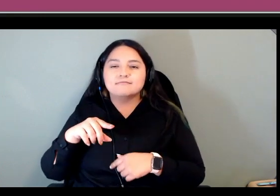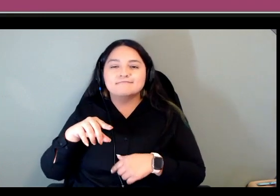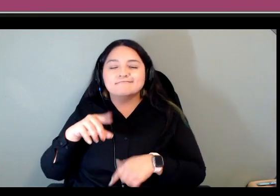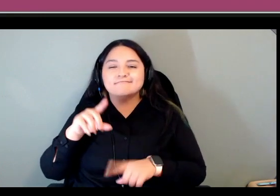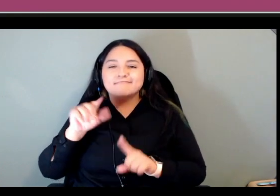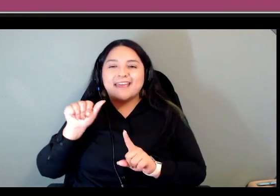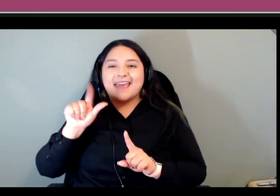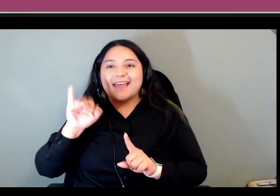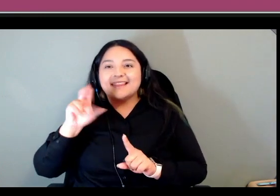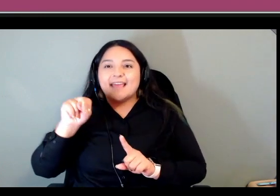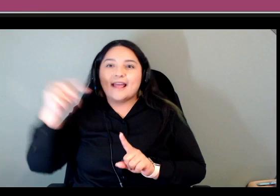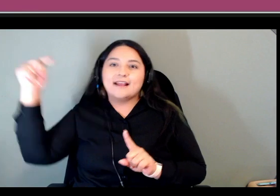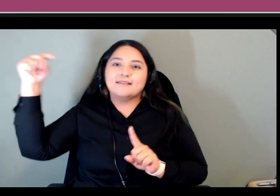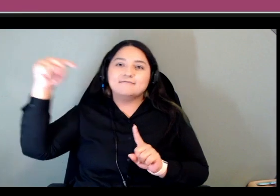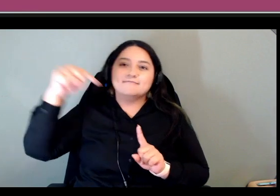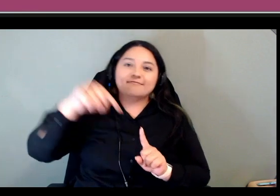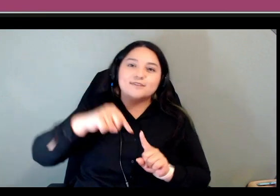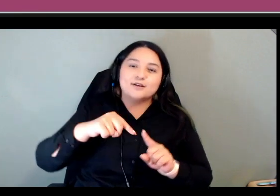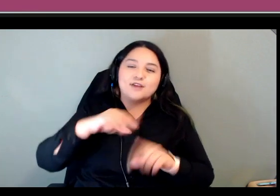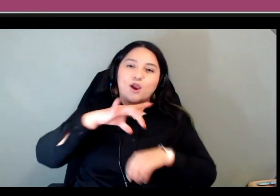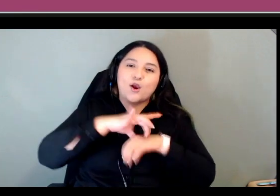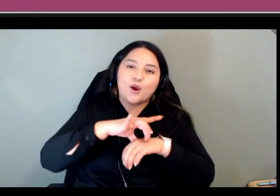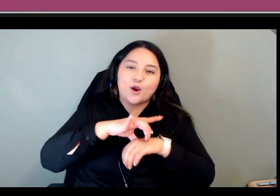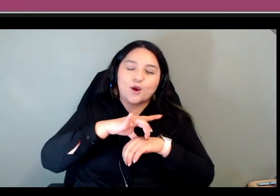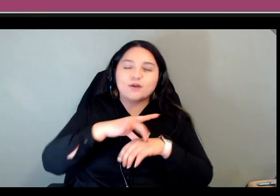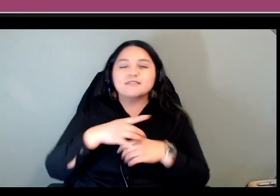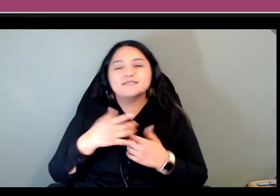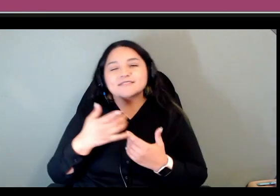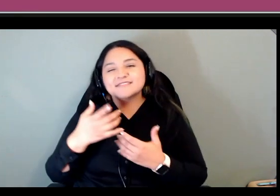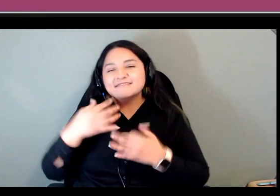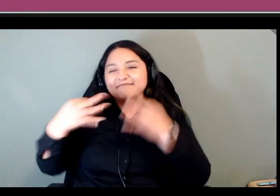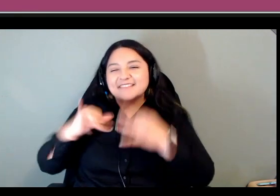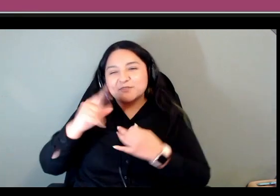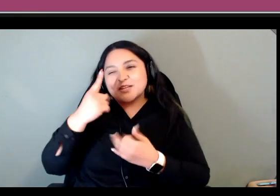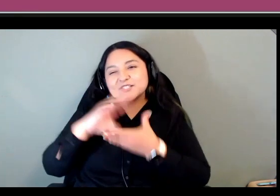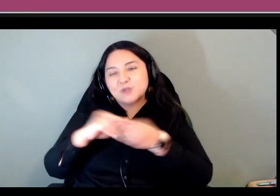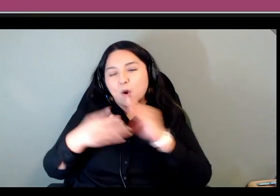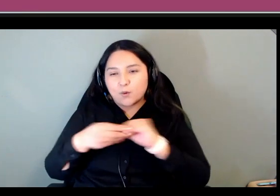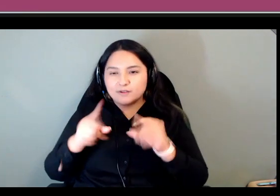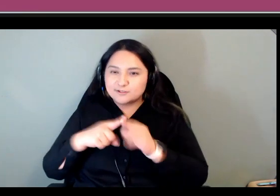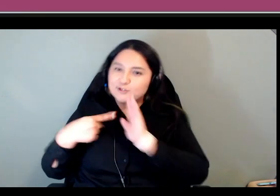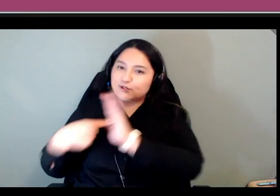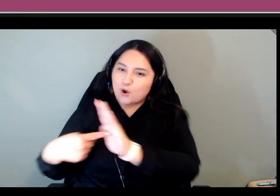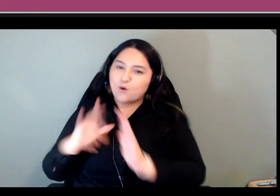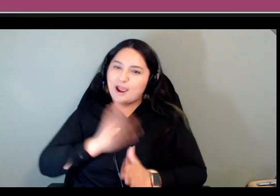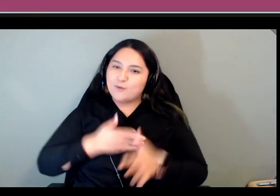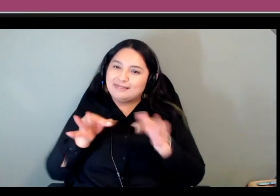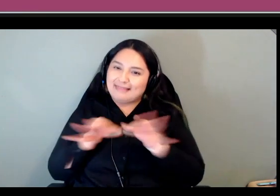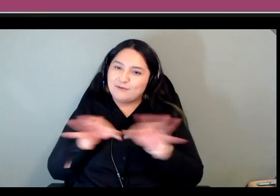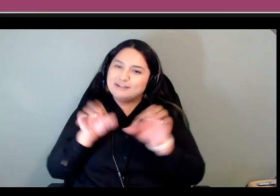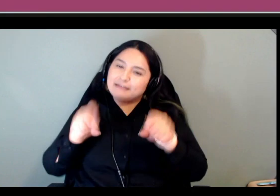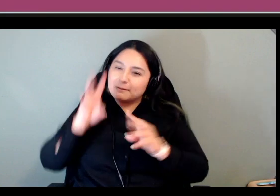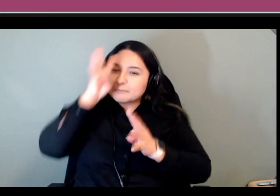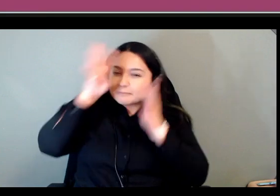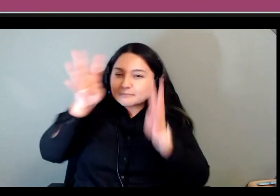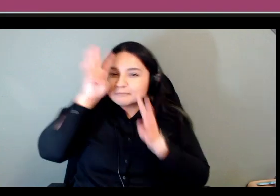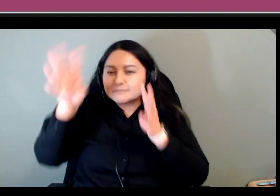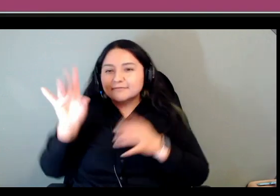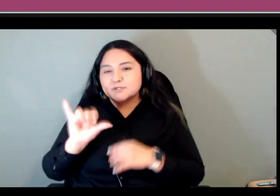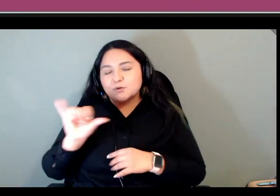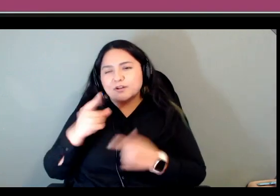so that people could see that we can do all sorts of creative and innovative things with their language. It worked really well for language learning too, for